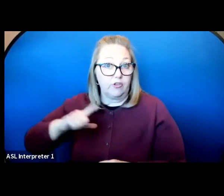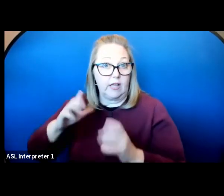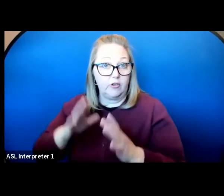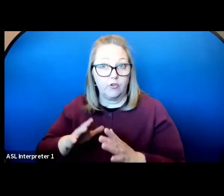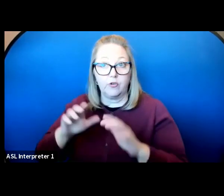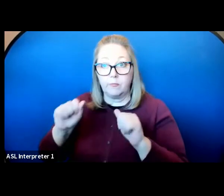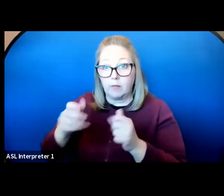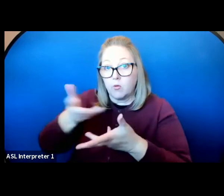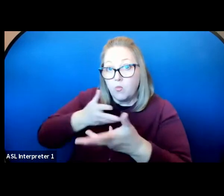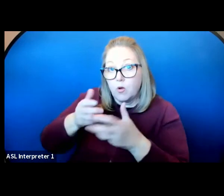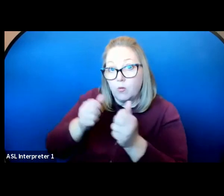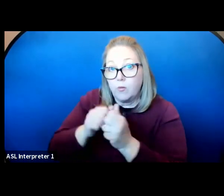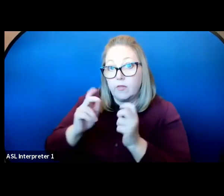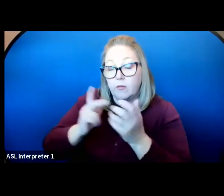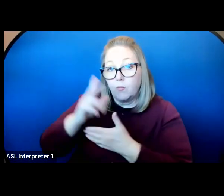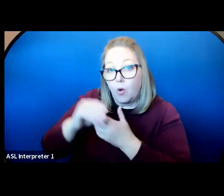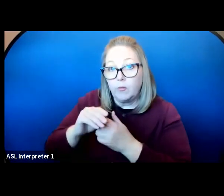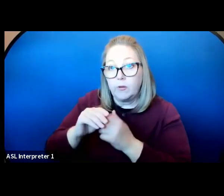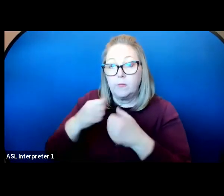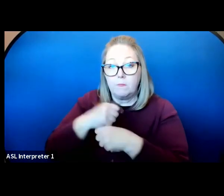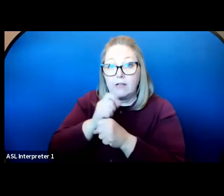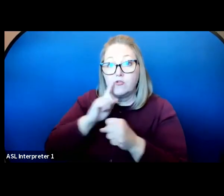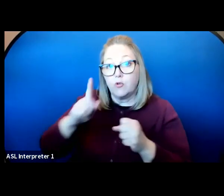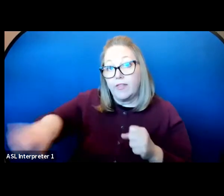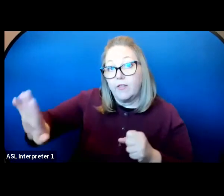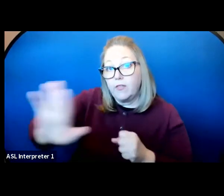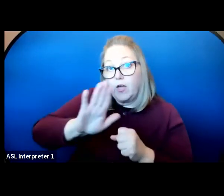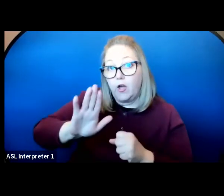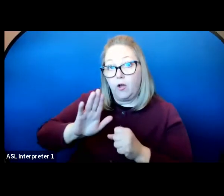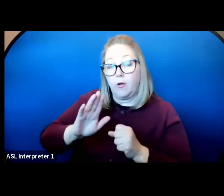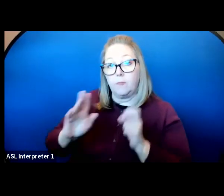have access to available assistance dollars.